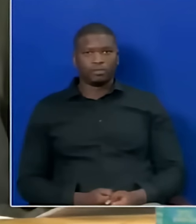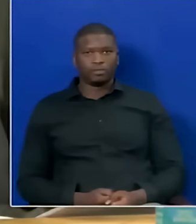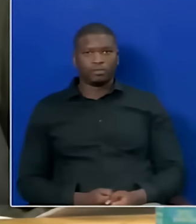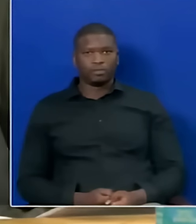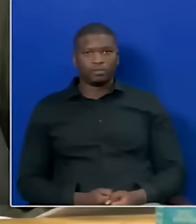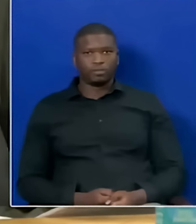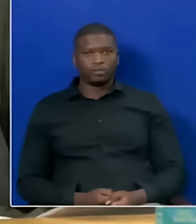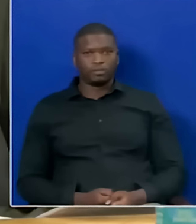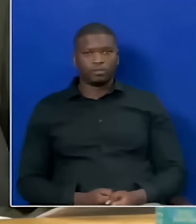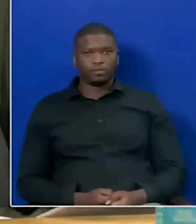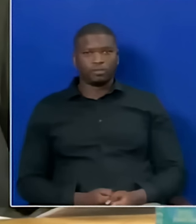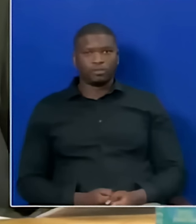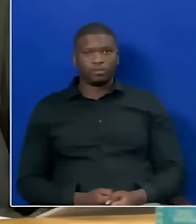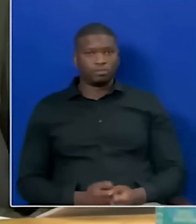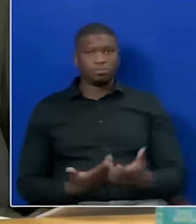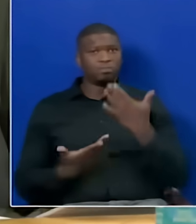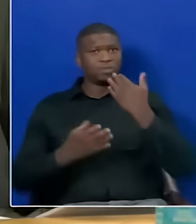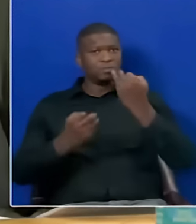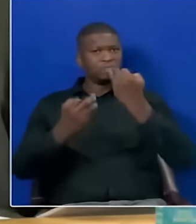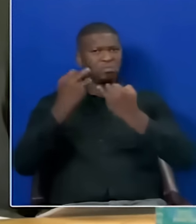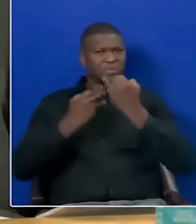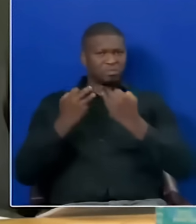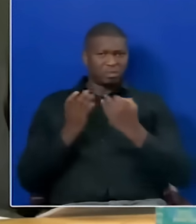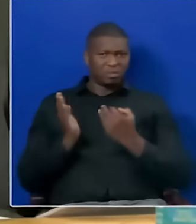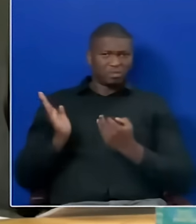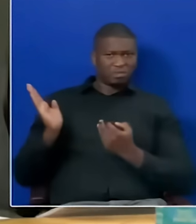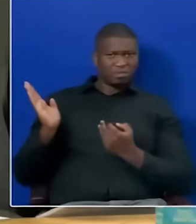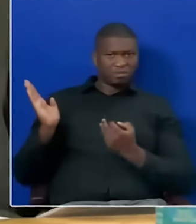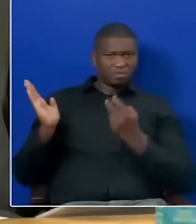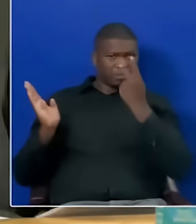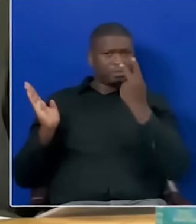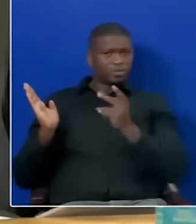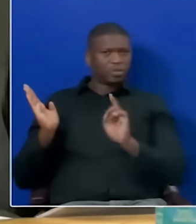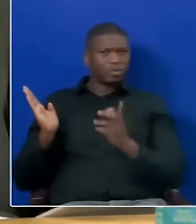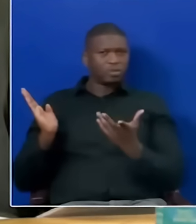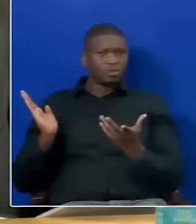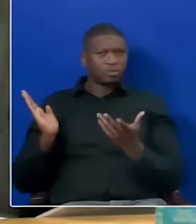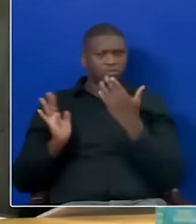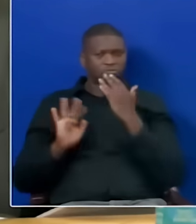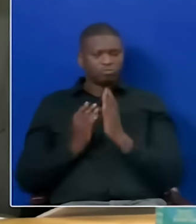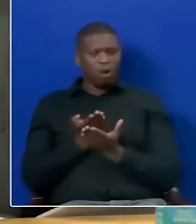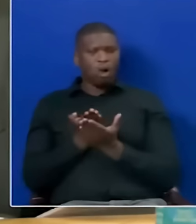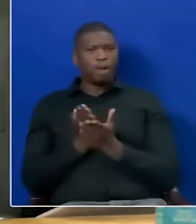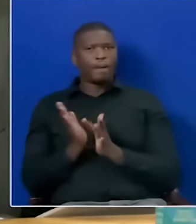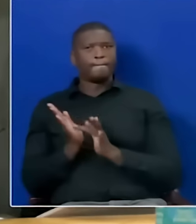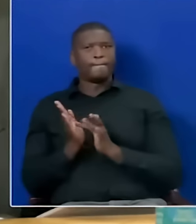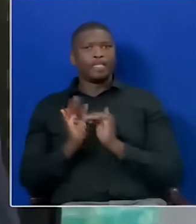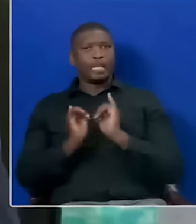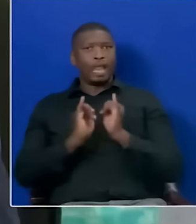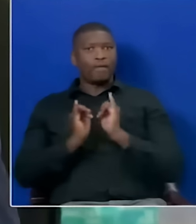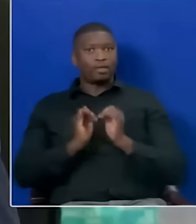can you describe what we see on the first page of that annexure, page 11? Commissioners, this is